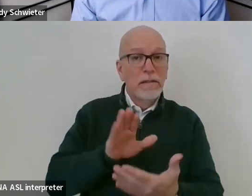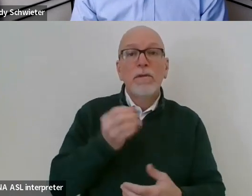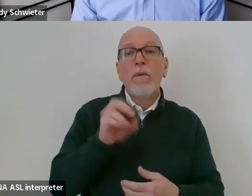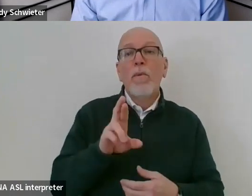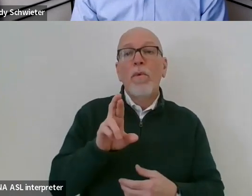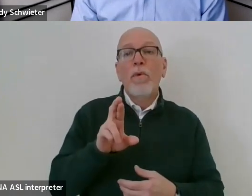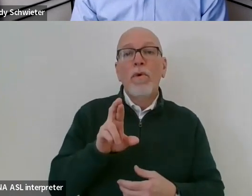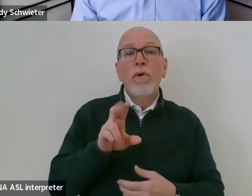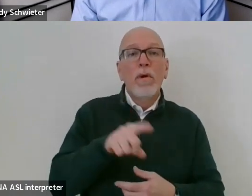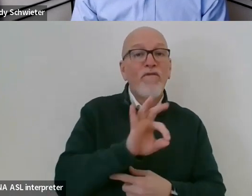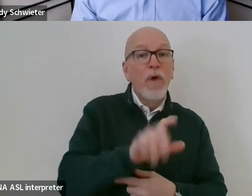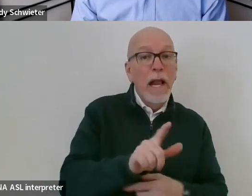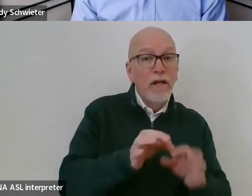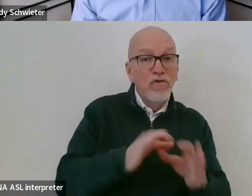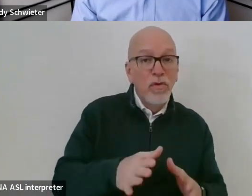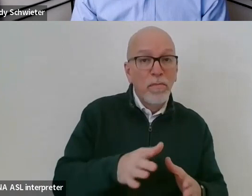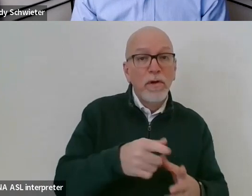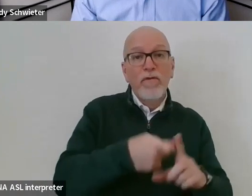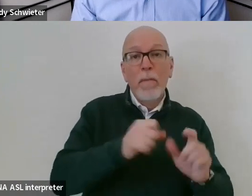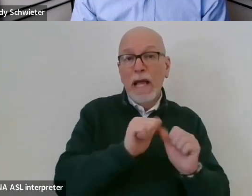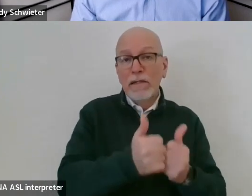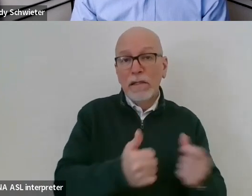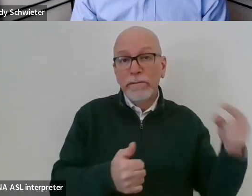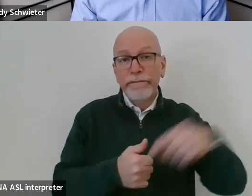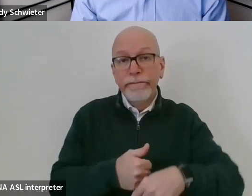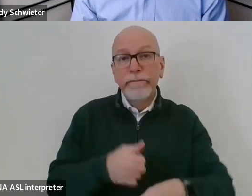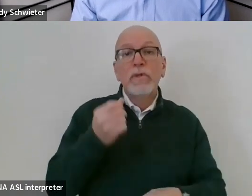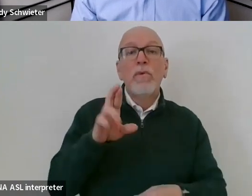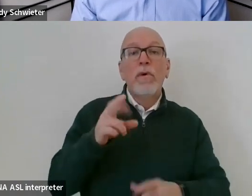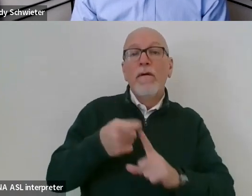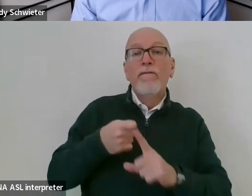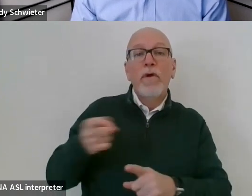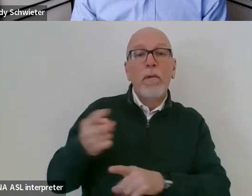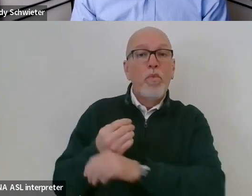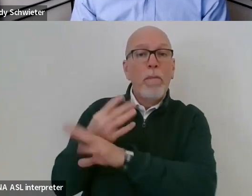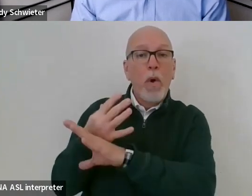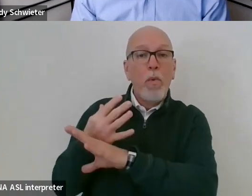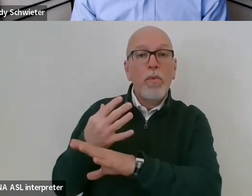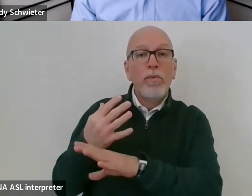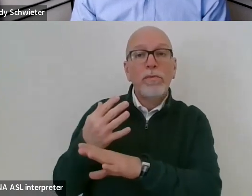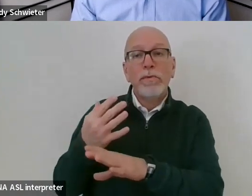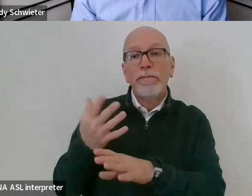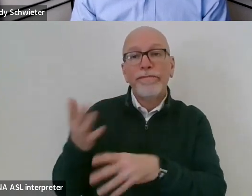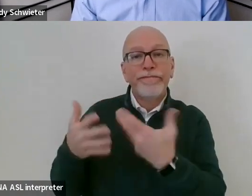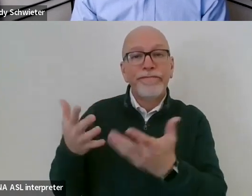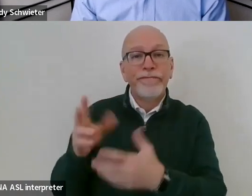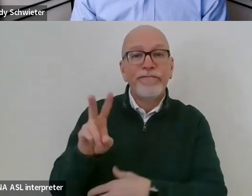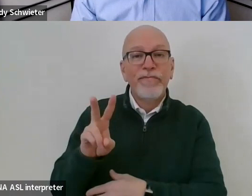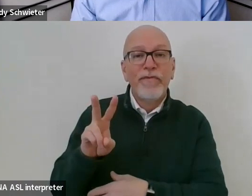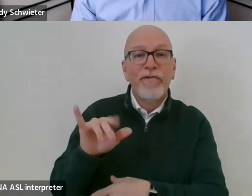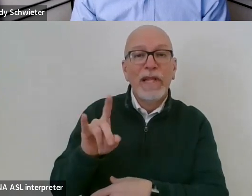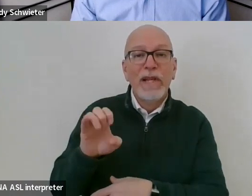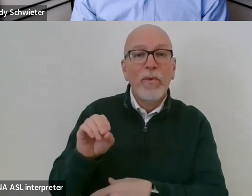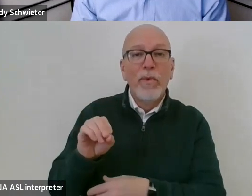or your freelance interpreters that come from an agency, or from the remote video or over the